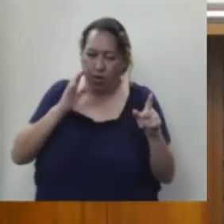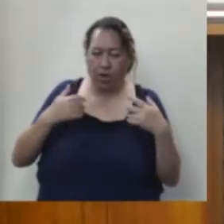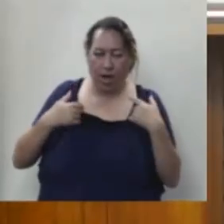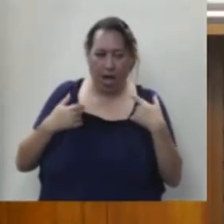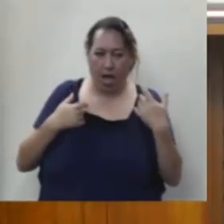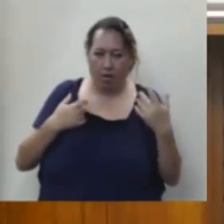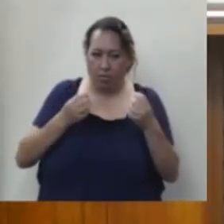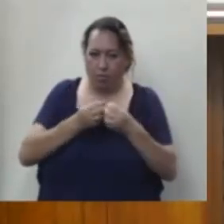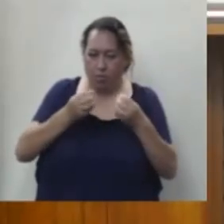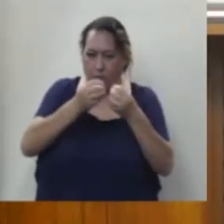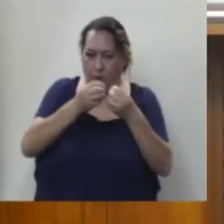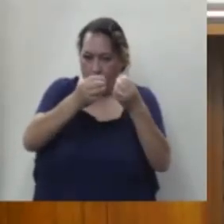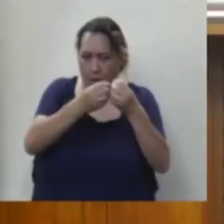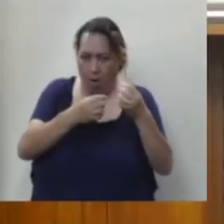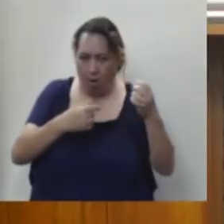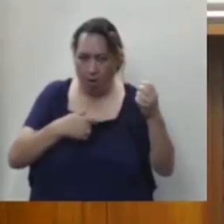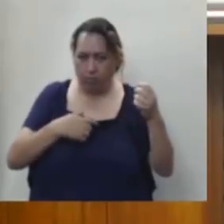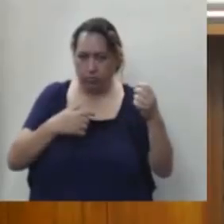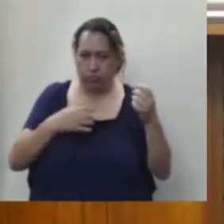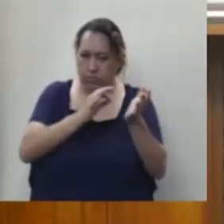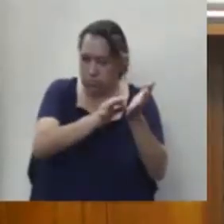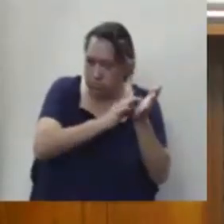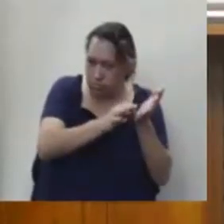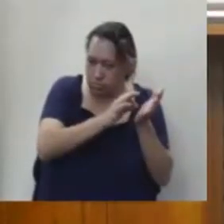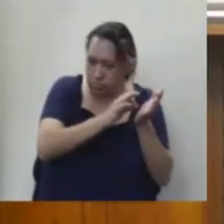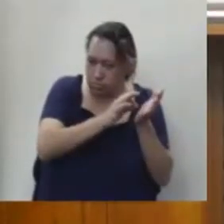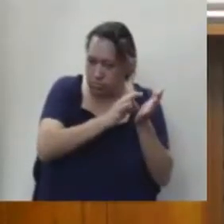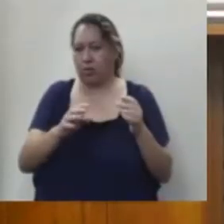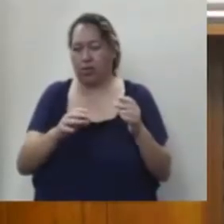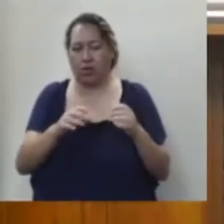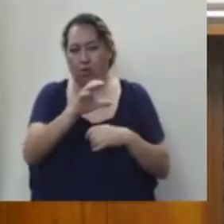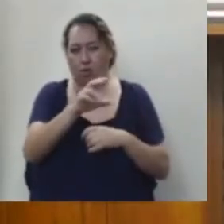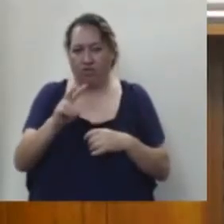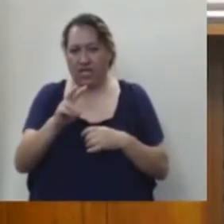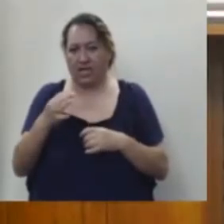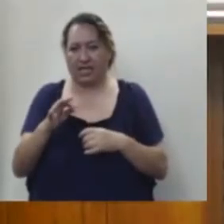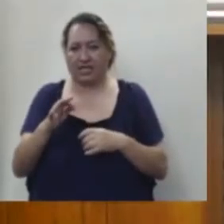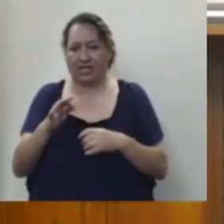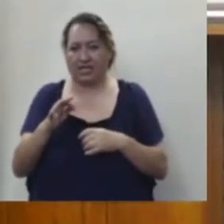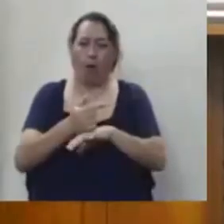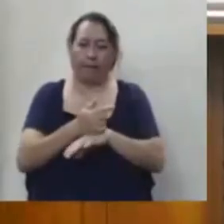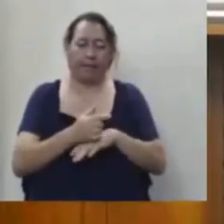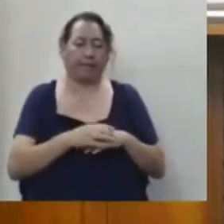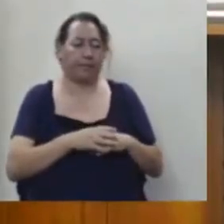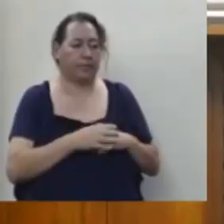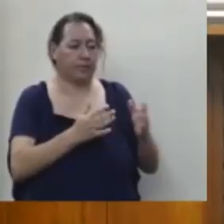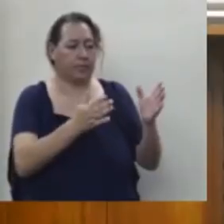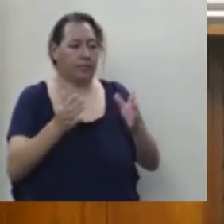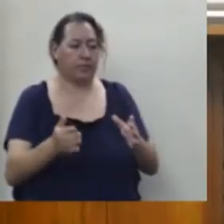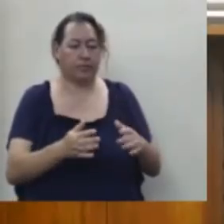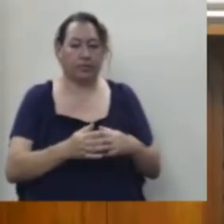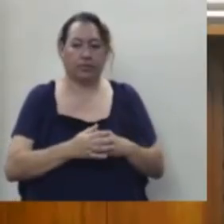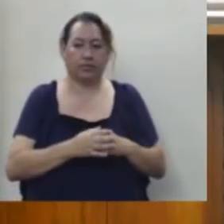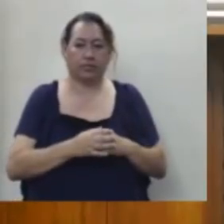of COVID-19 on Guam. Thank you, Kevin. Mary on his Business Journal, Maureen.